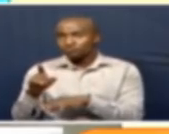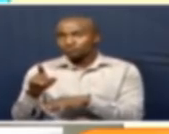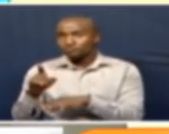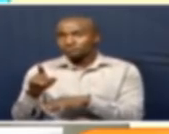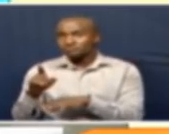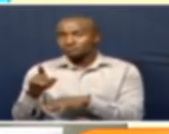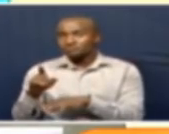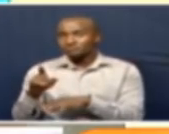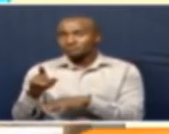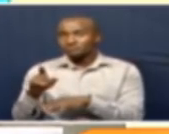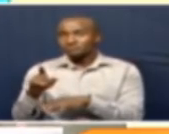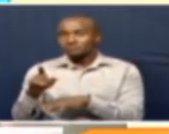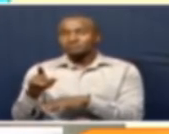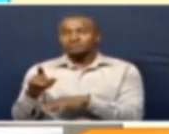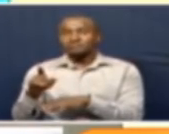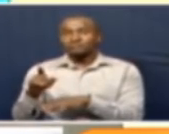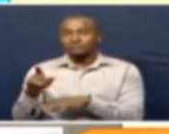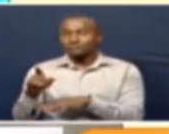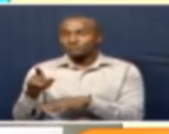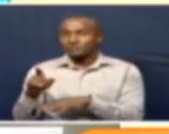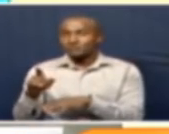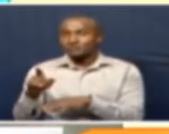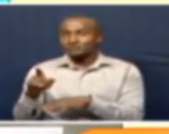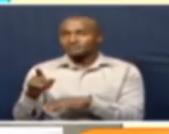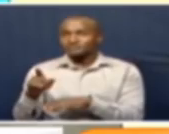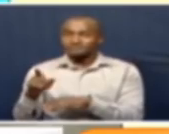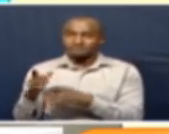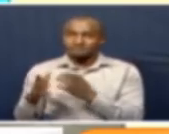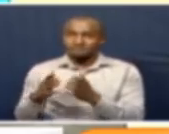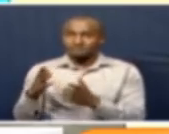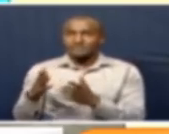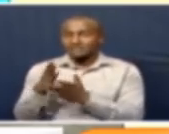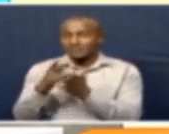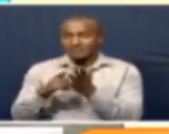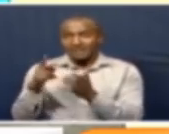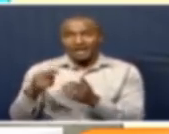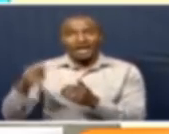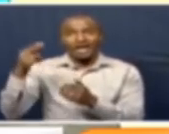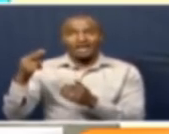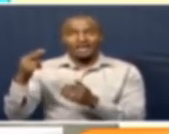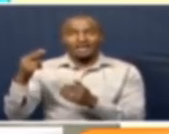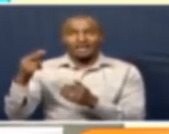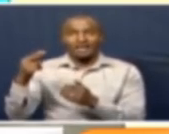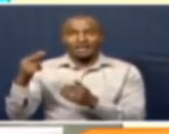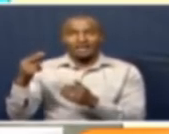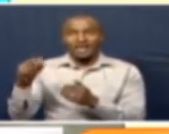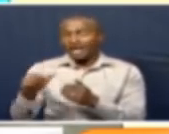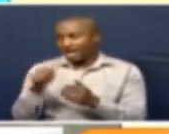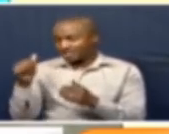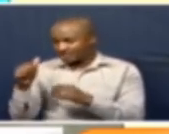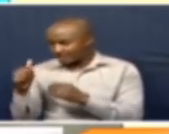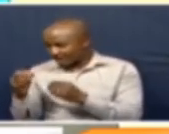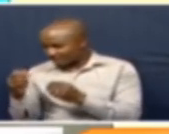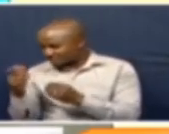you have what is calling the influencers, you know, because then because you can be paid higher, you don't care about what younger models are getting. I